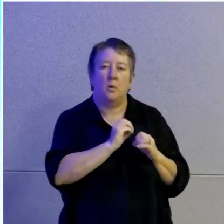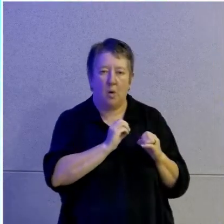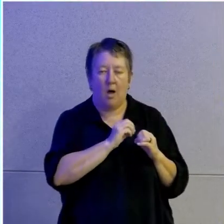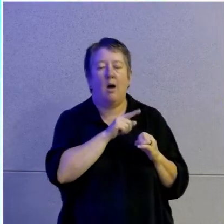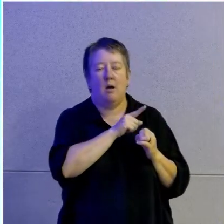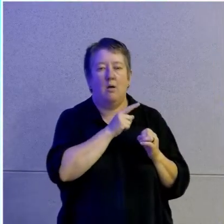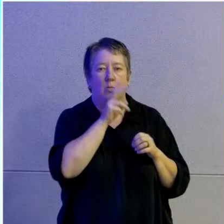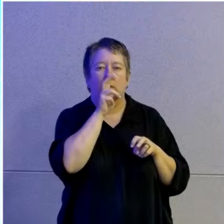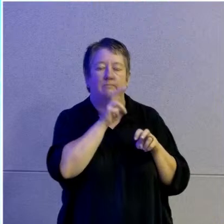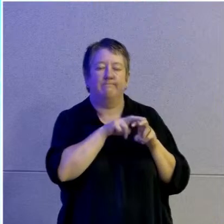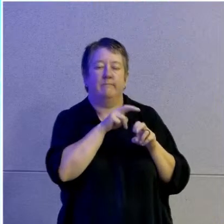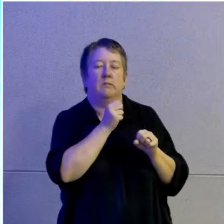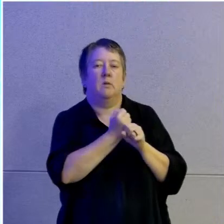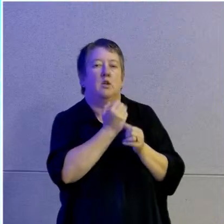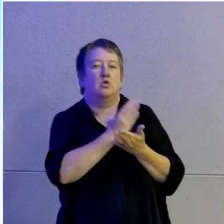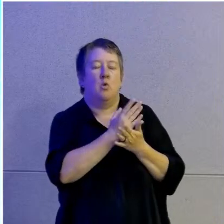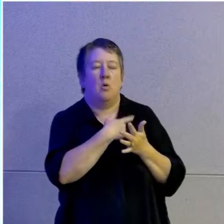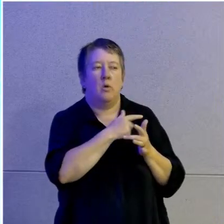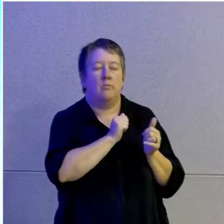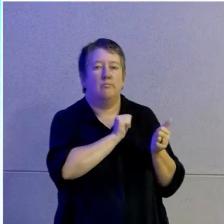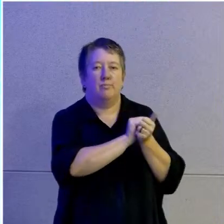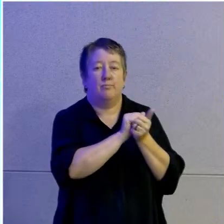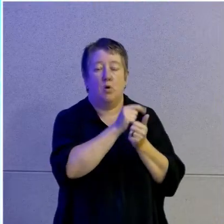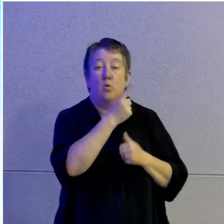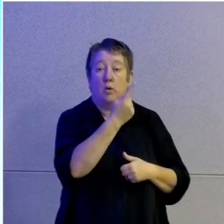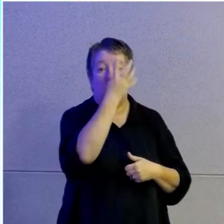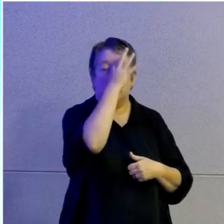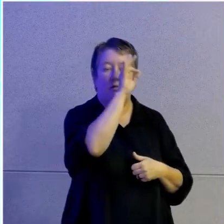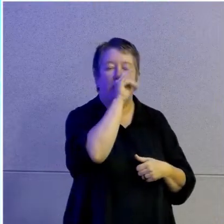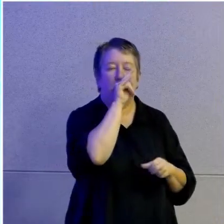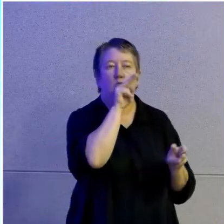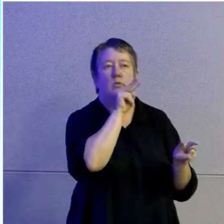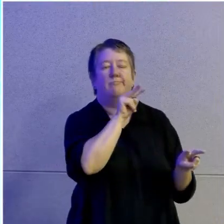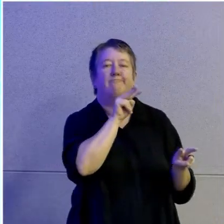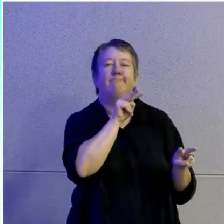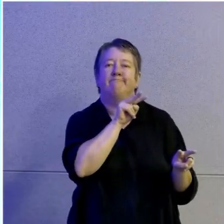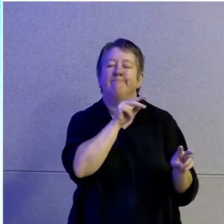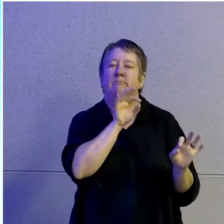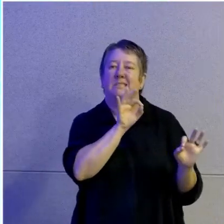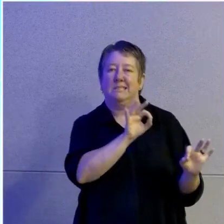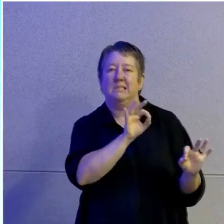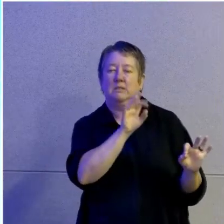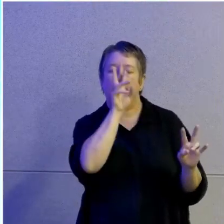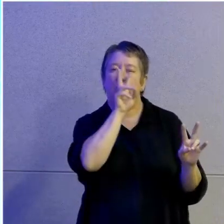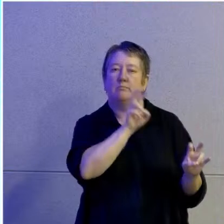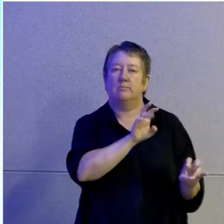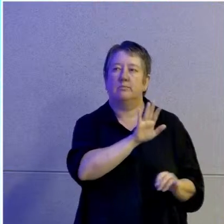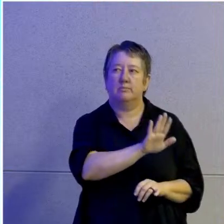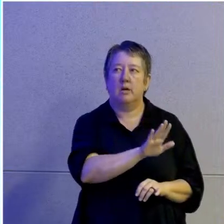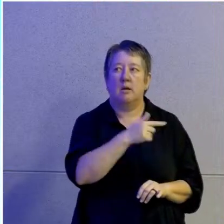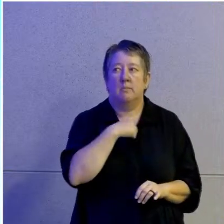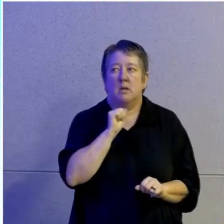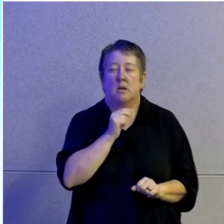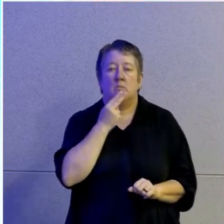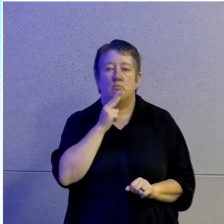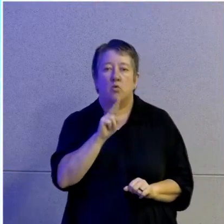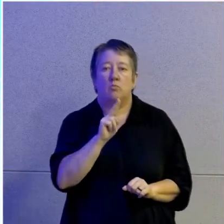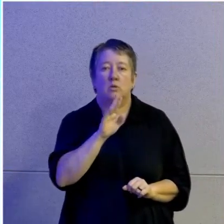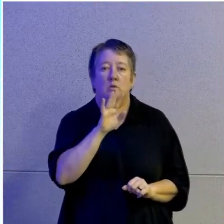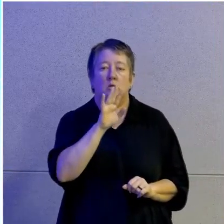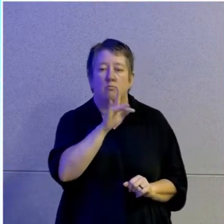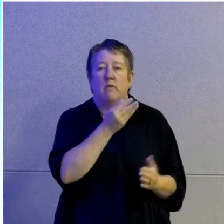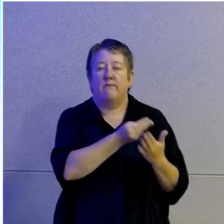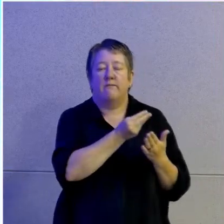one thing that is at the level of government we are looking at, and I can promise that will be funding that